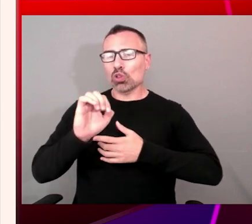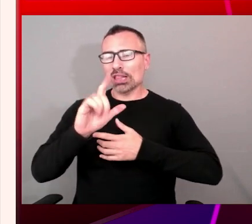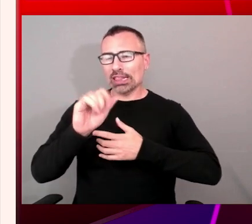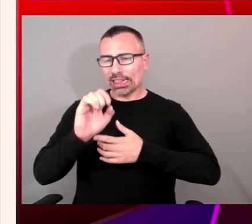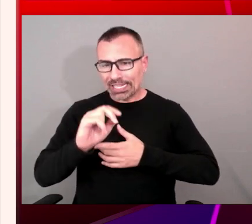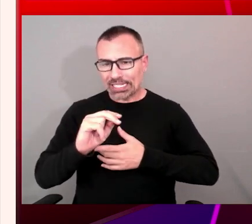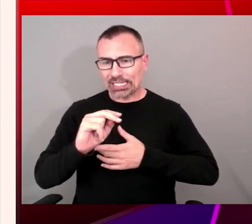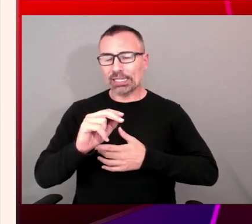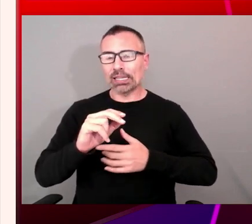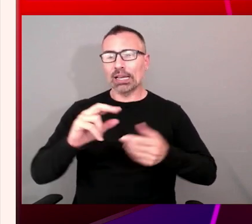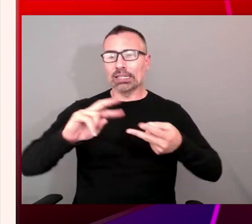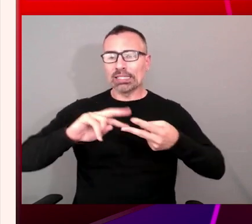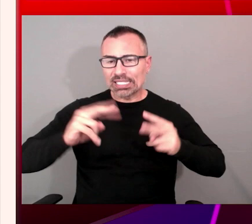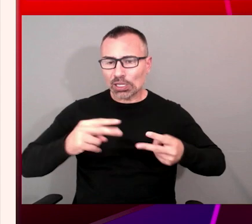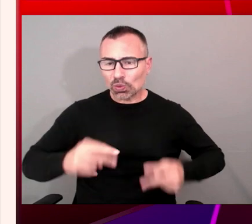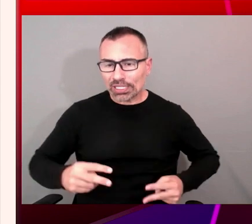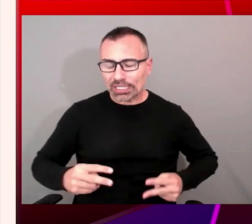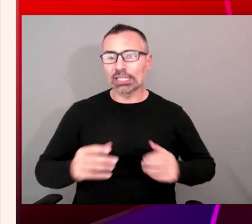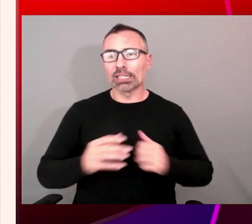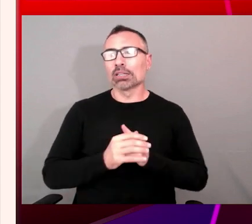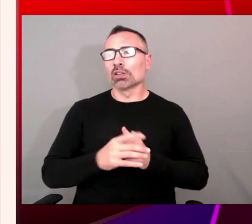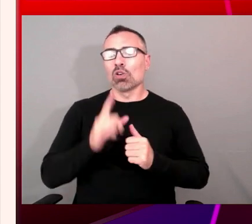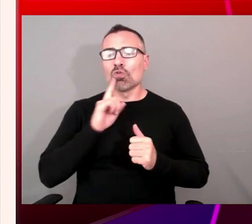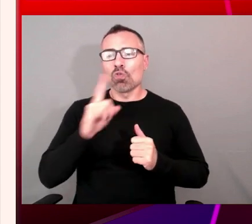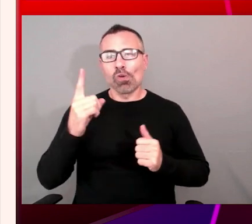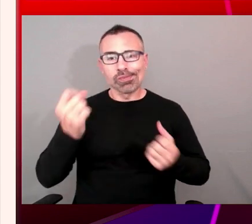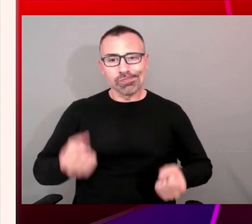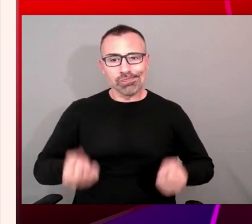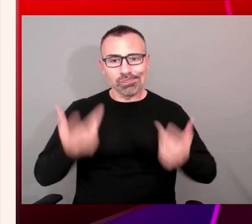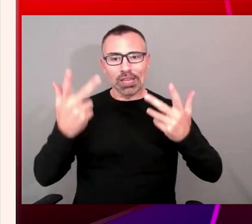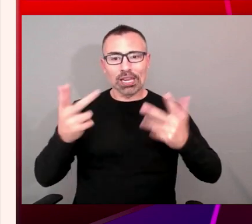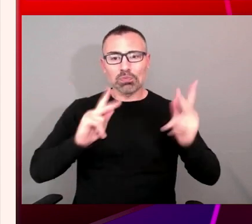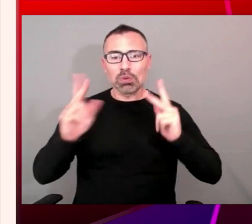individuals across a country, for example, in order to